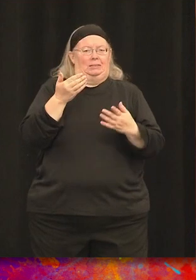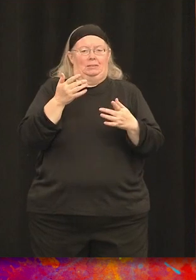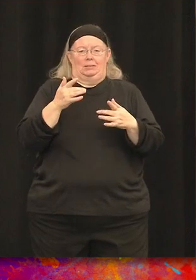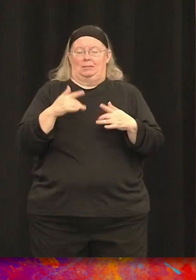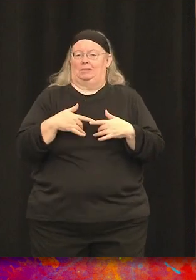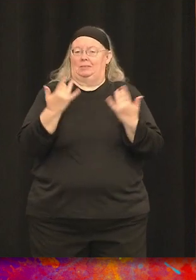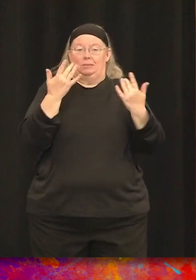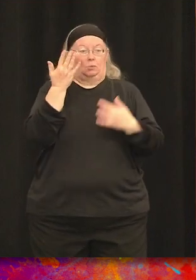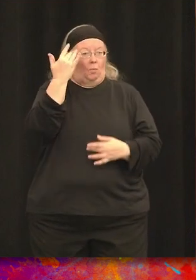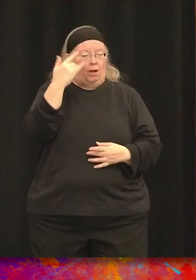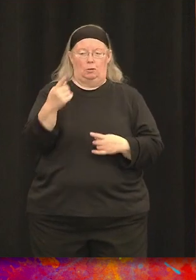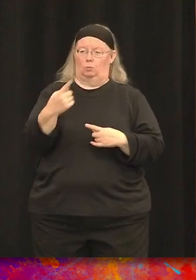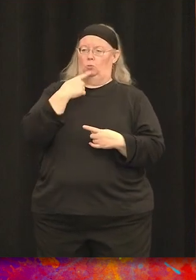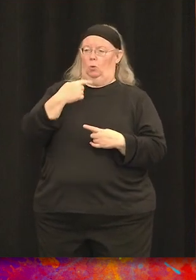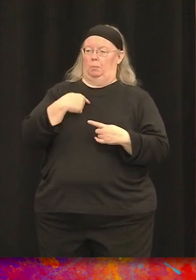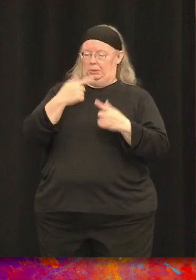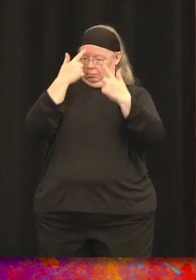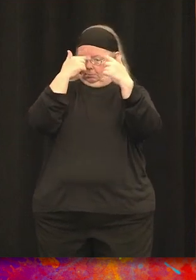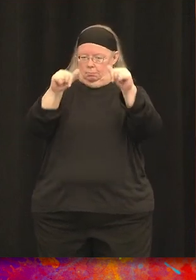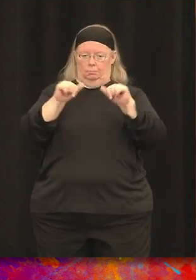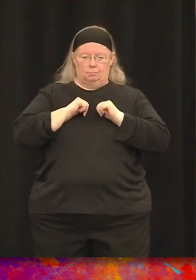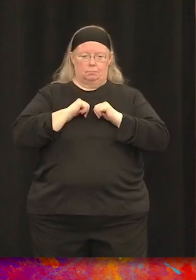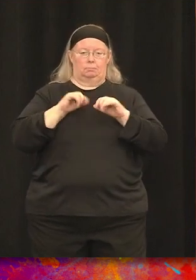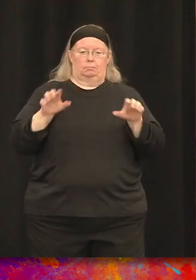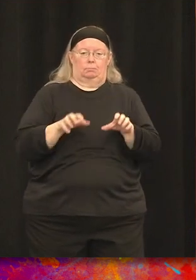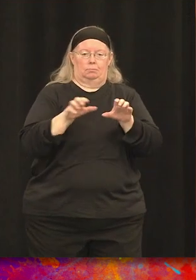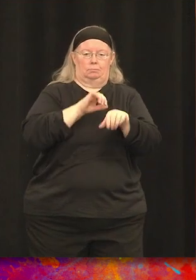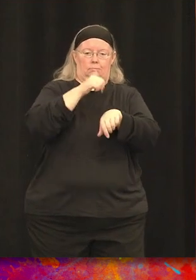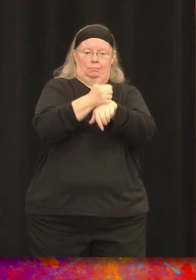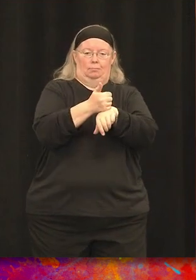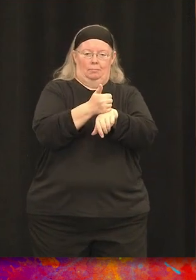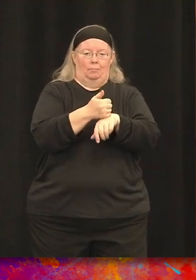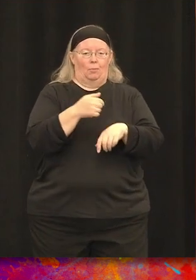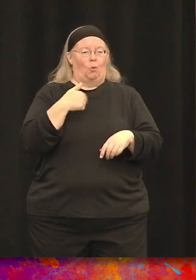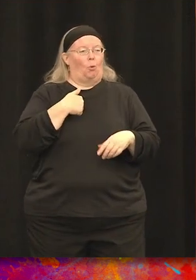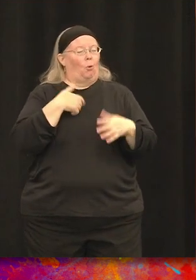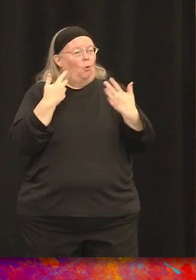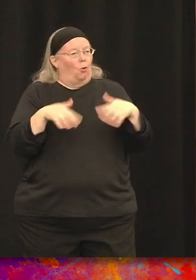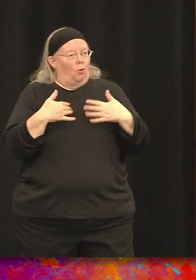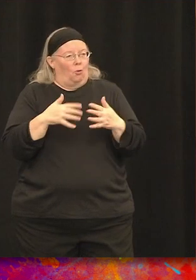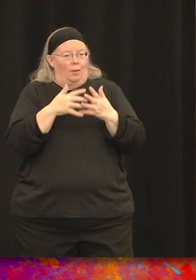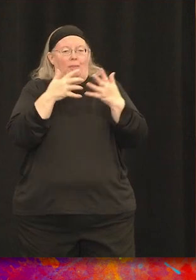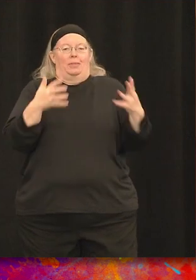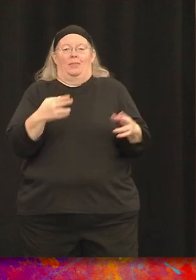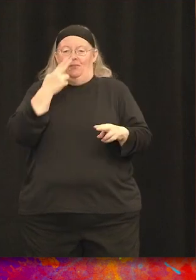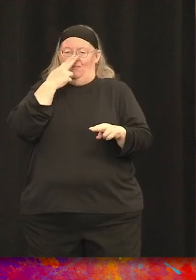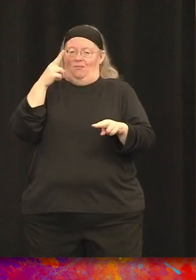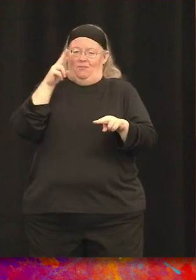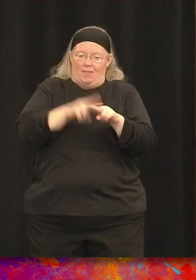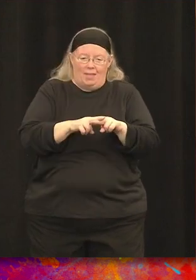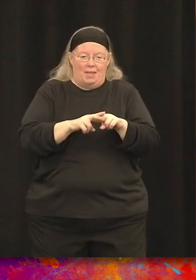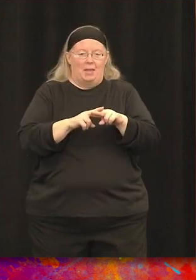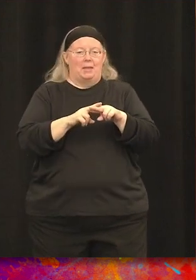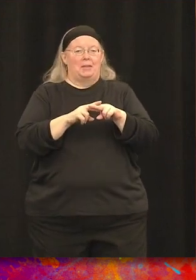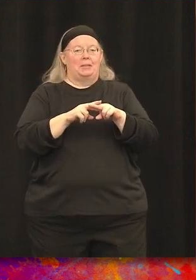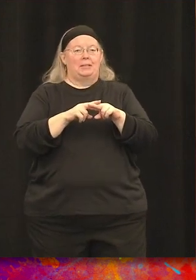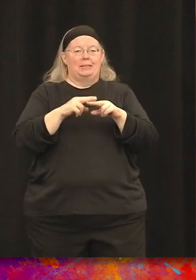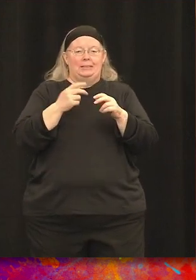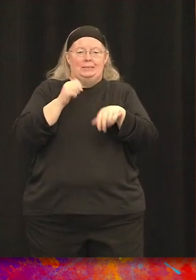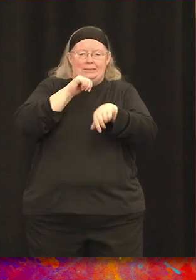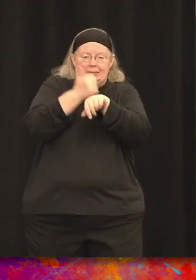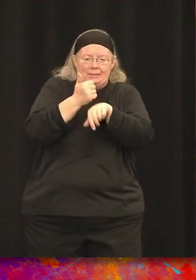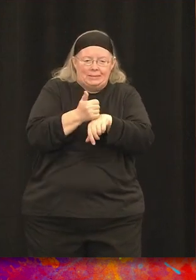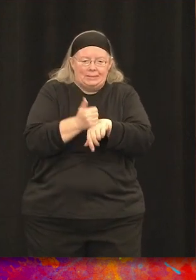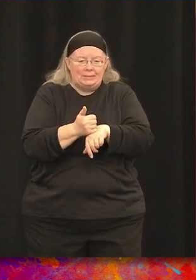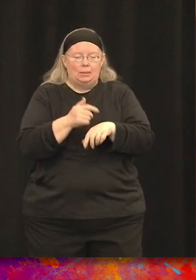So I had fun. I built this whole registry in isolation in a dark room because the glare was bothering